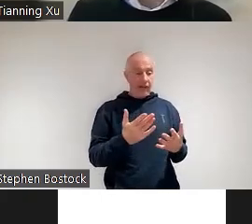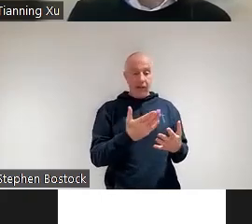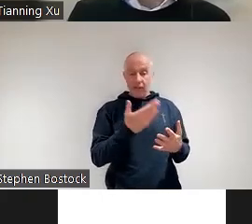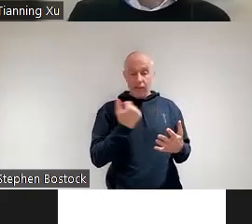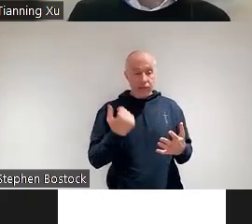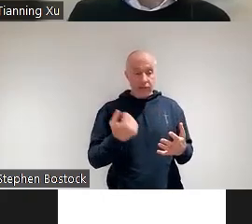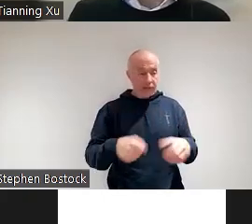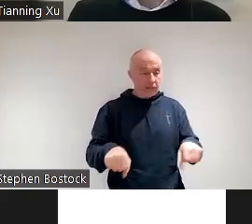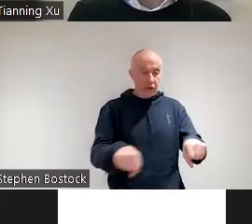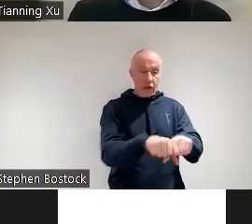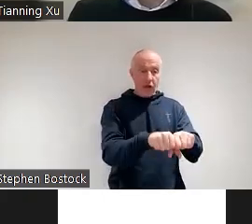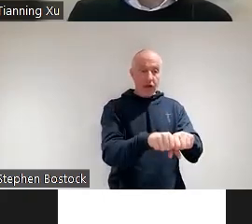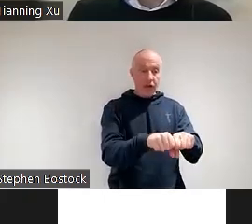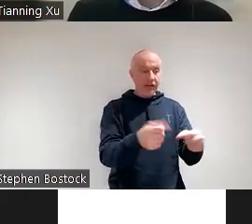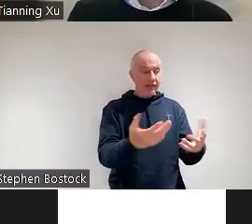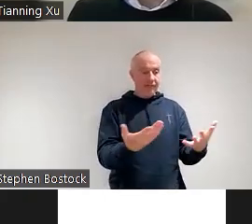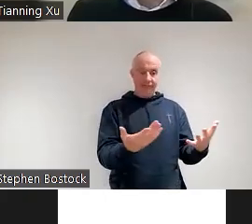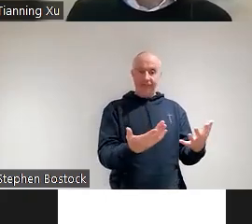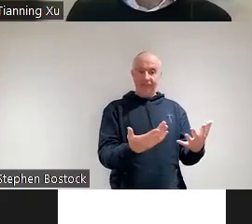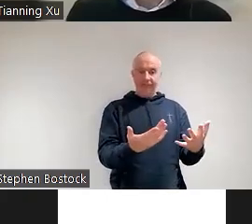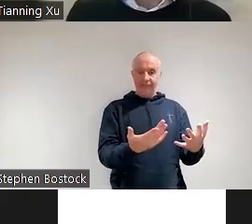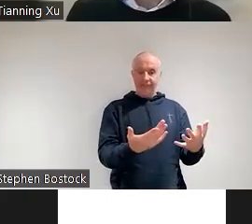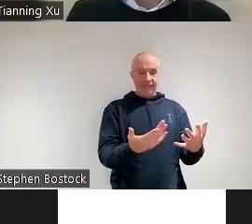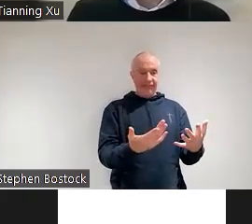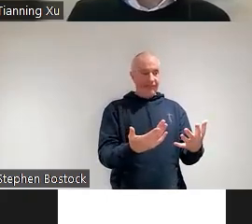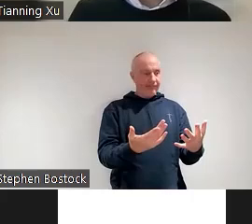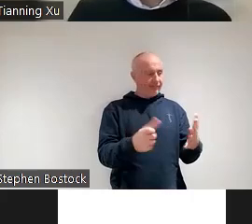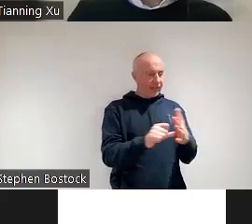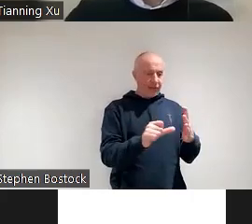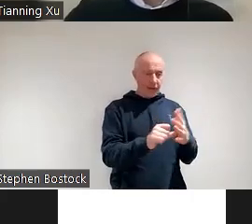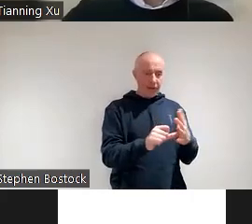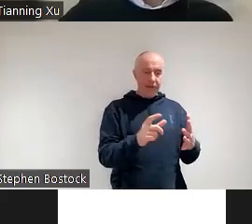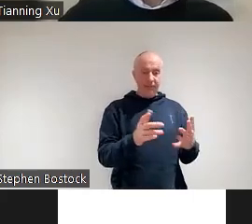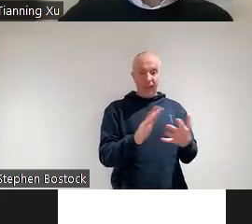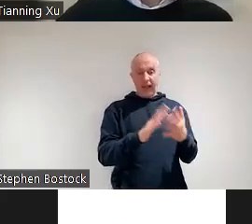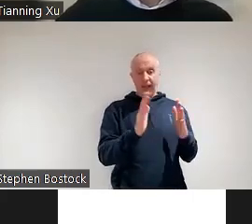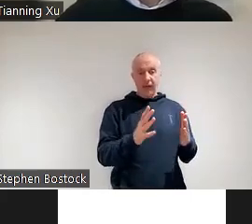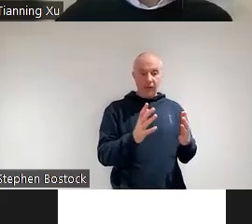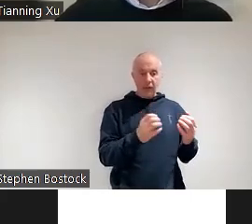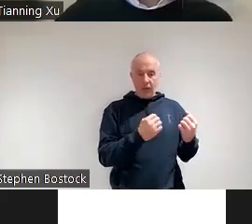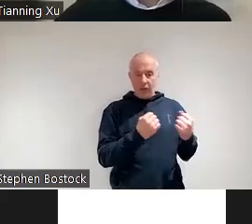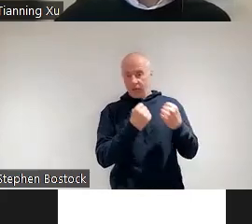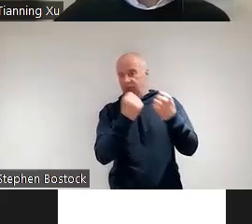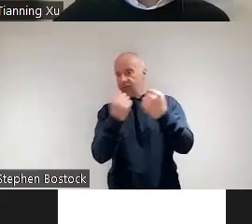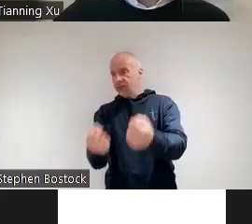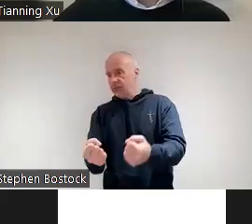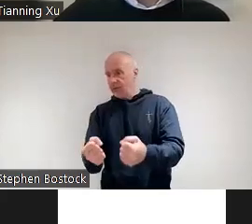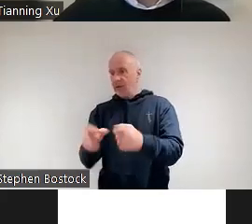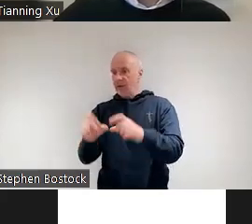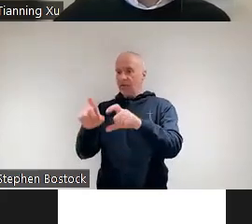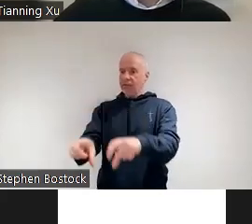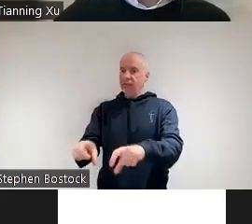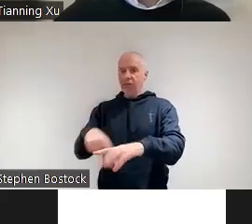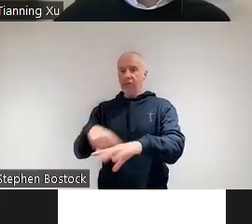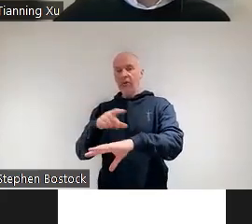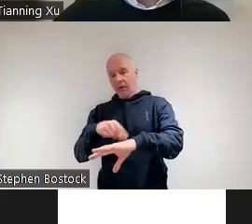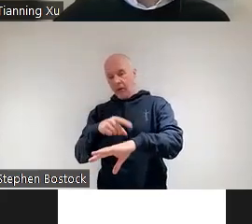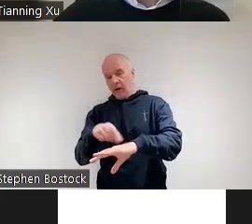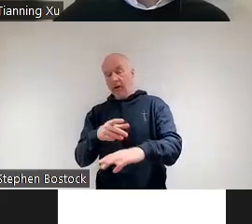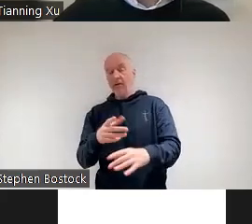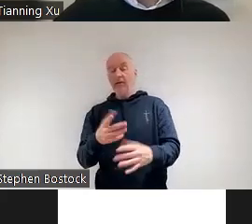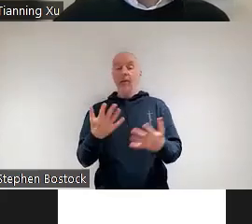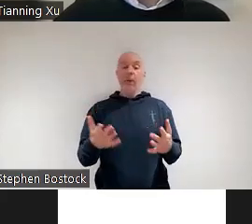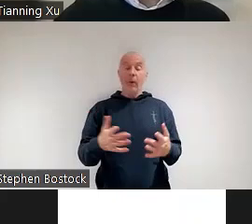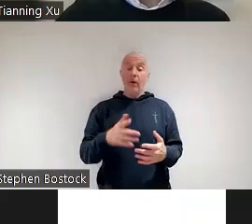basically means that you have to always go out to find somewhere else to charge your car. However, this doesn't mean that this will be good enough. You still need some